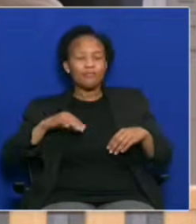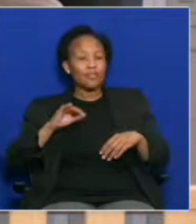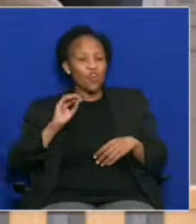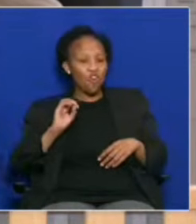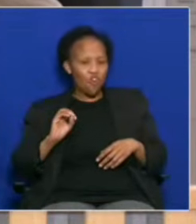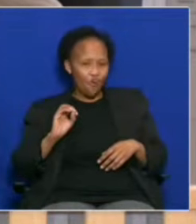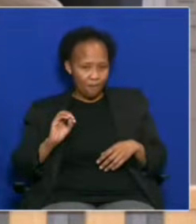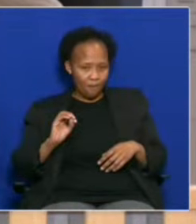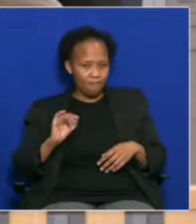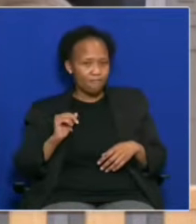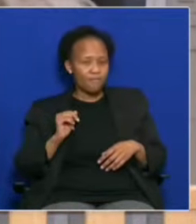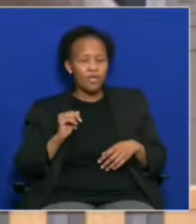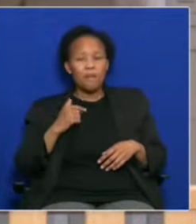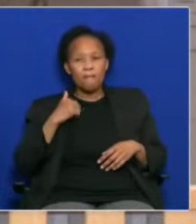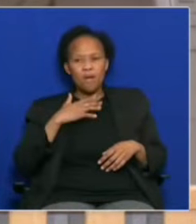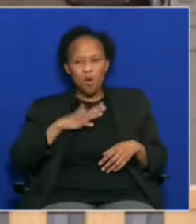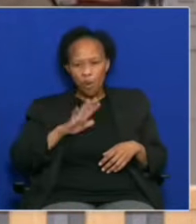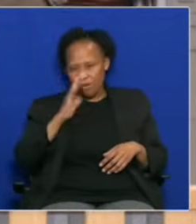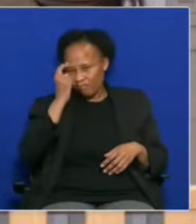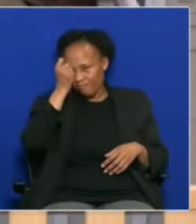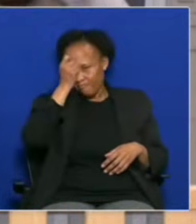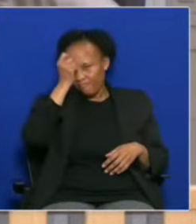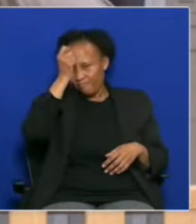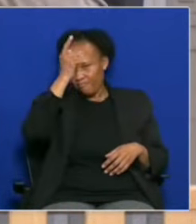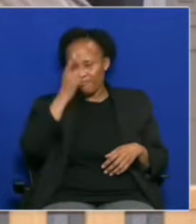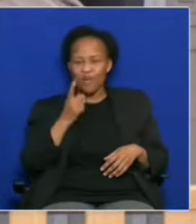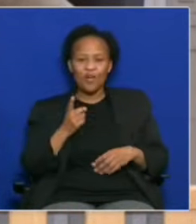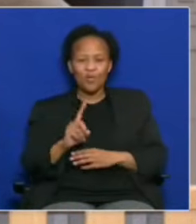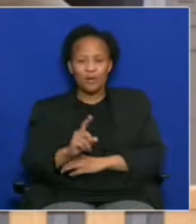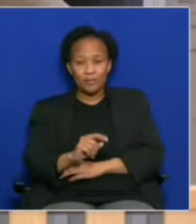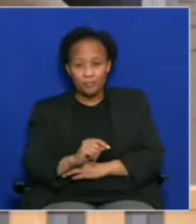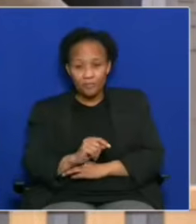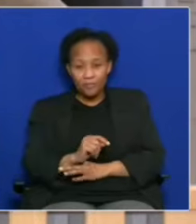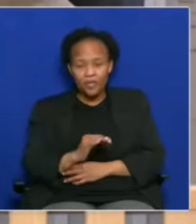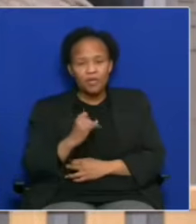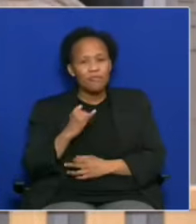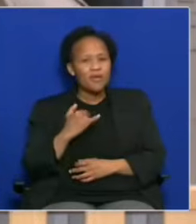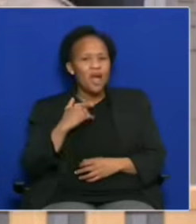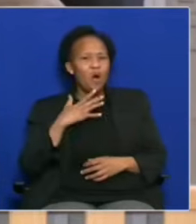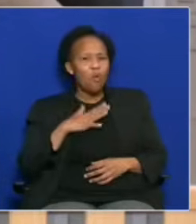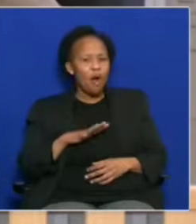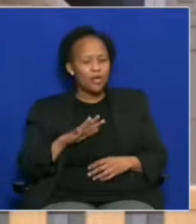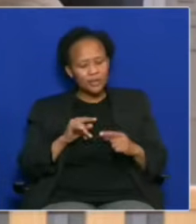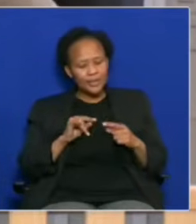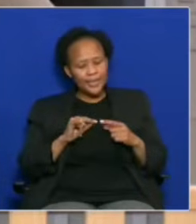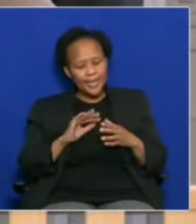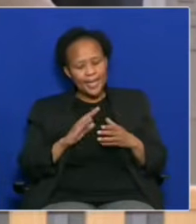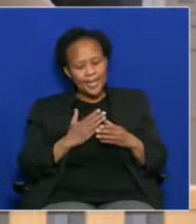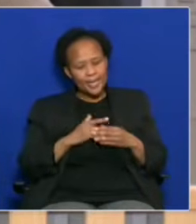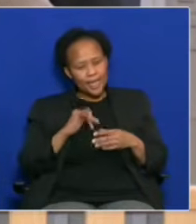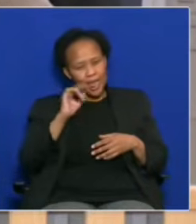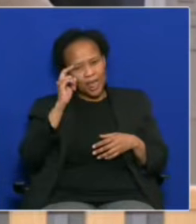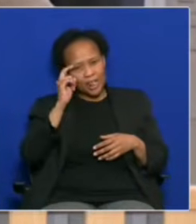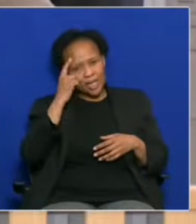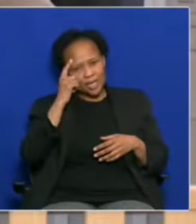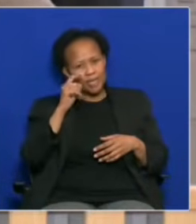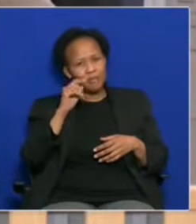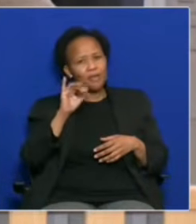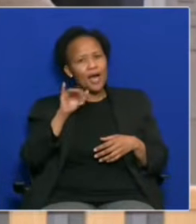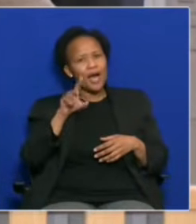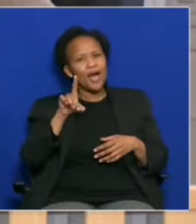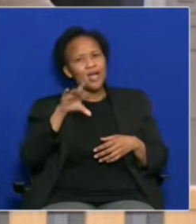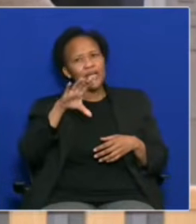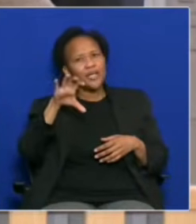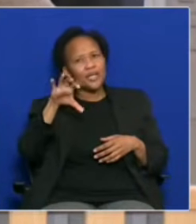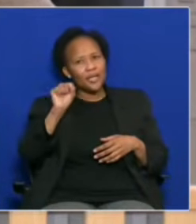IDEC's thinking. Not so much the merits of the case, but IDEC's thinking and how it got to where it arrived at.